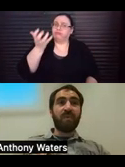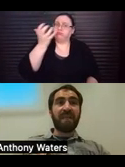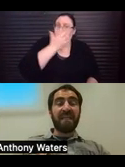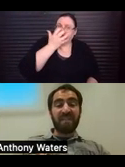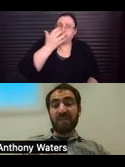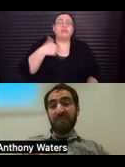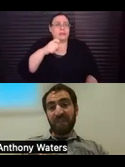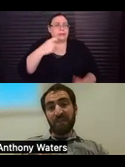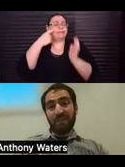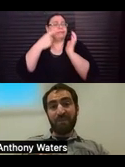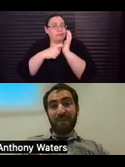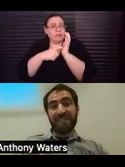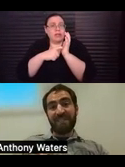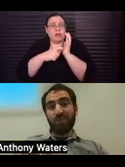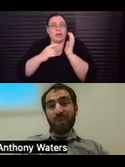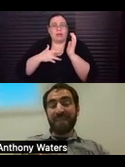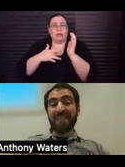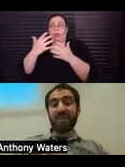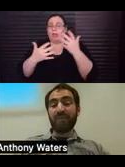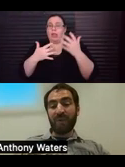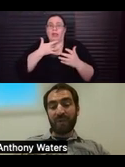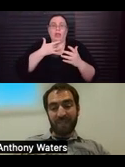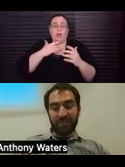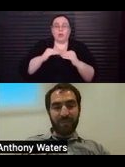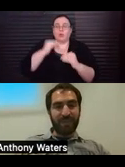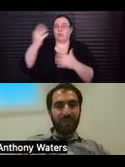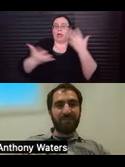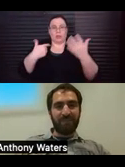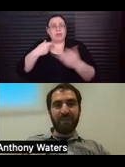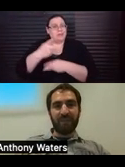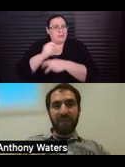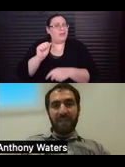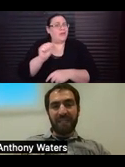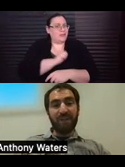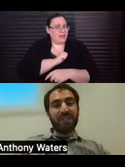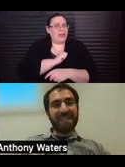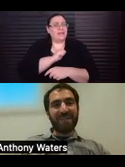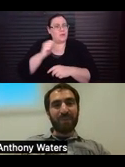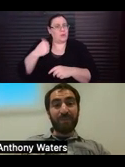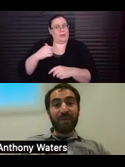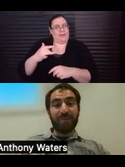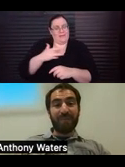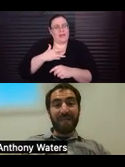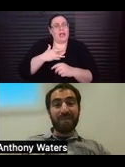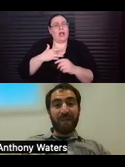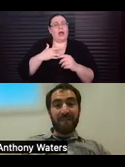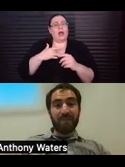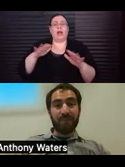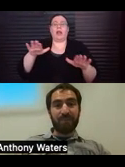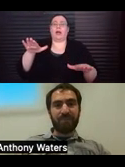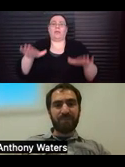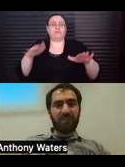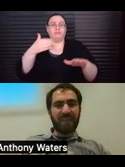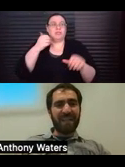acknowledge when it starts to feel a little bit too much, and do what we need to do for ourselves so that we can feel as much at equilibrium as